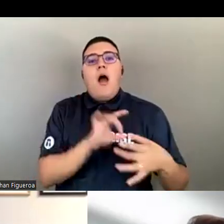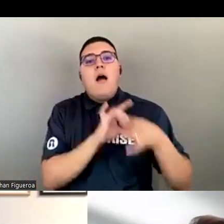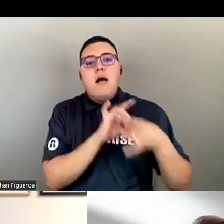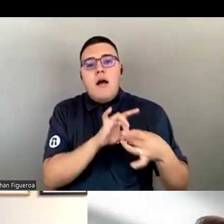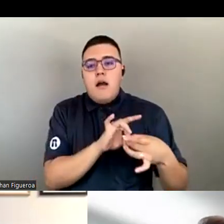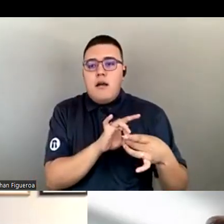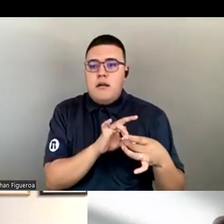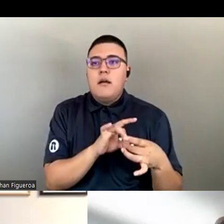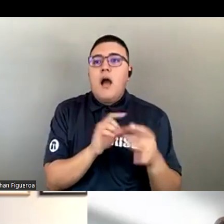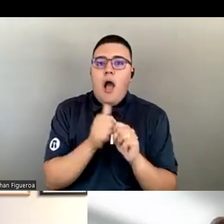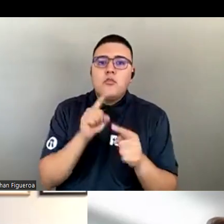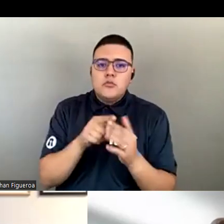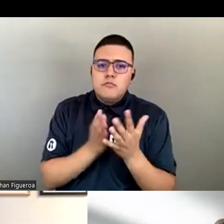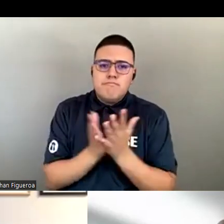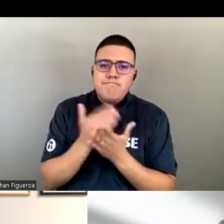through all this.